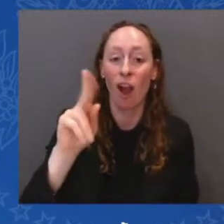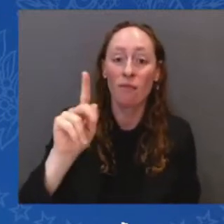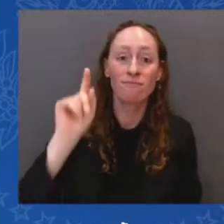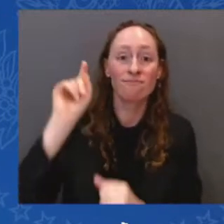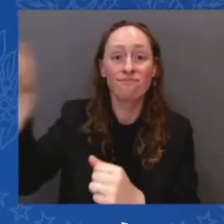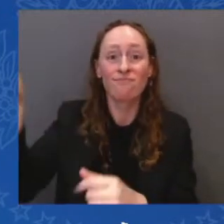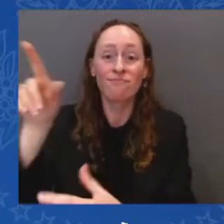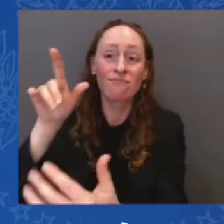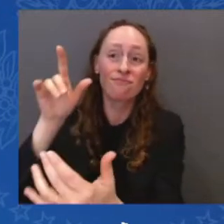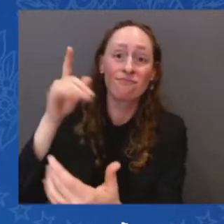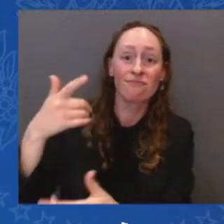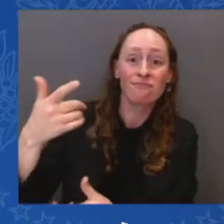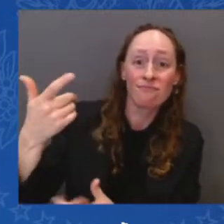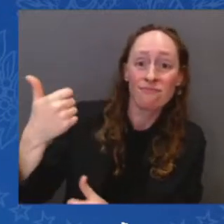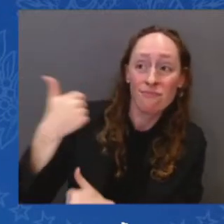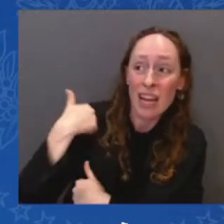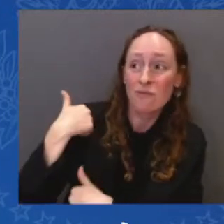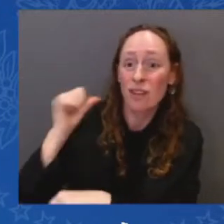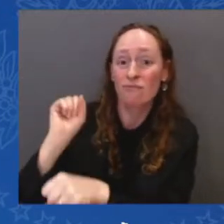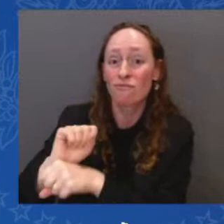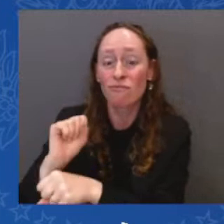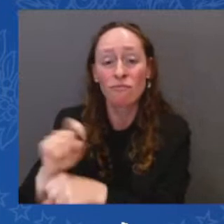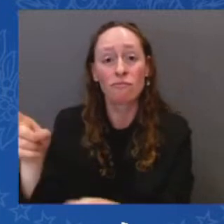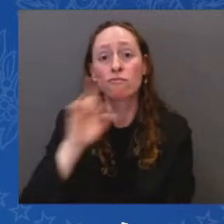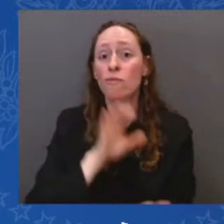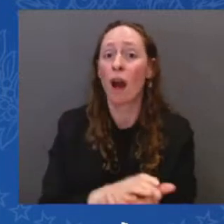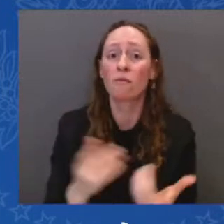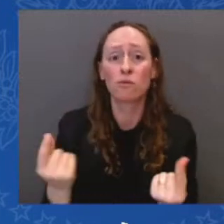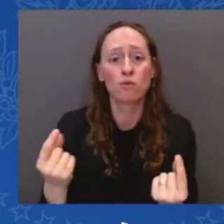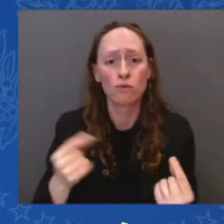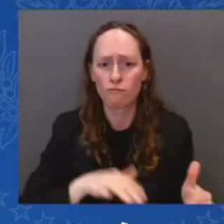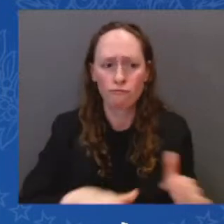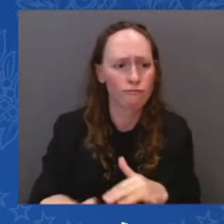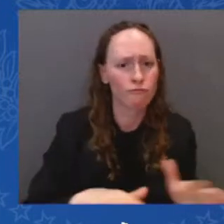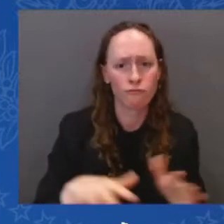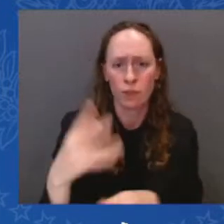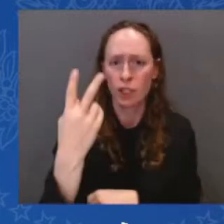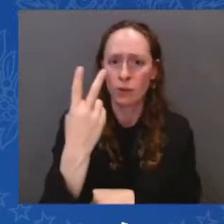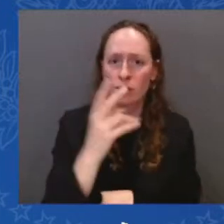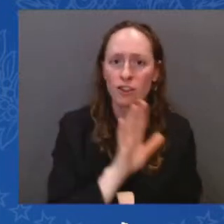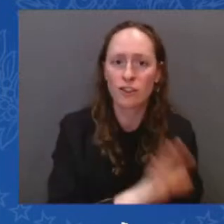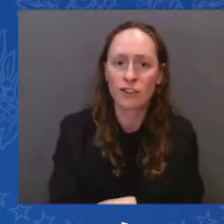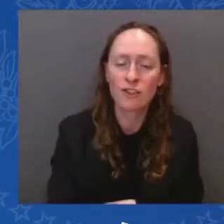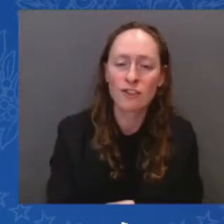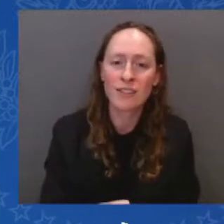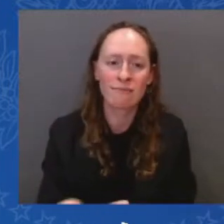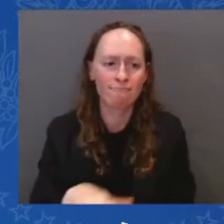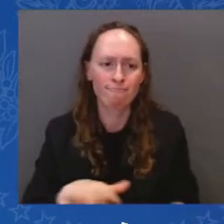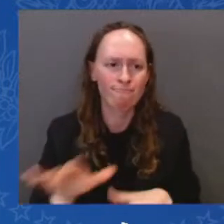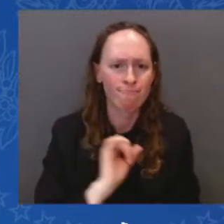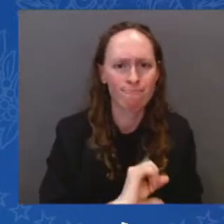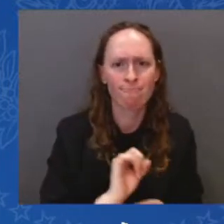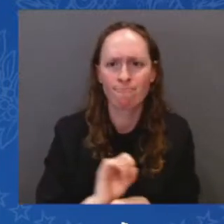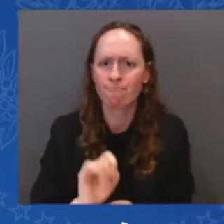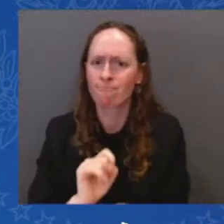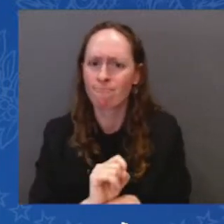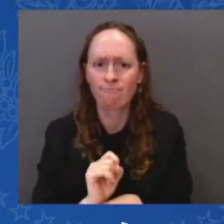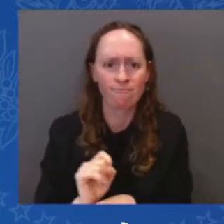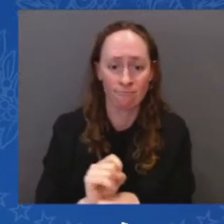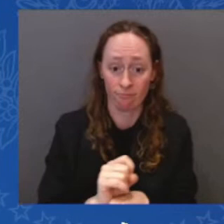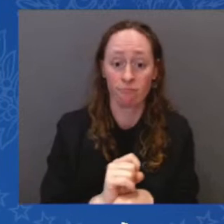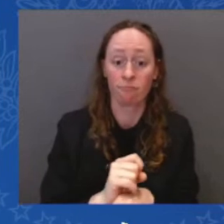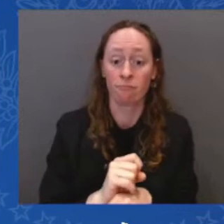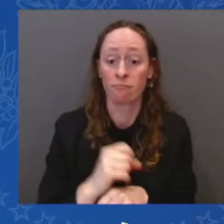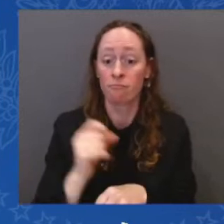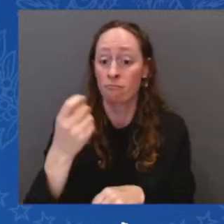than 20 times. Holly Ann has had to transfer her nursing license to 9 different states. And